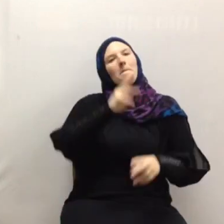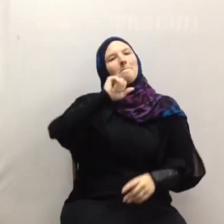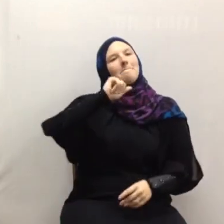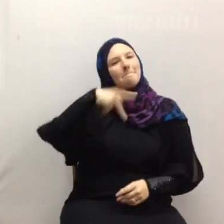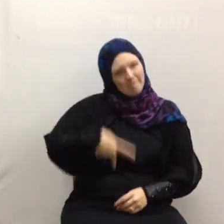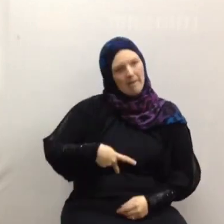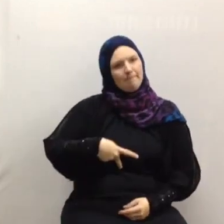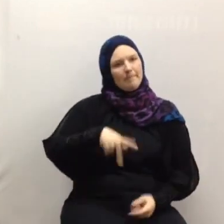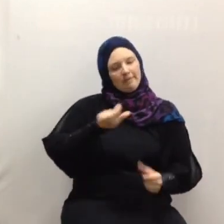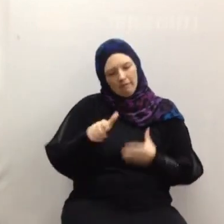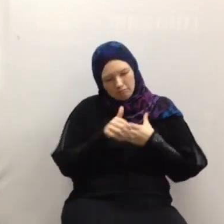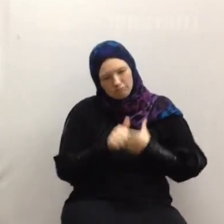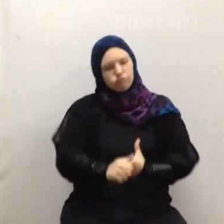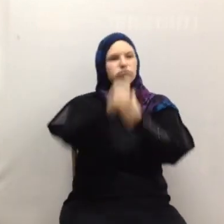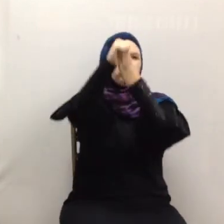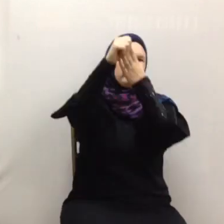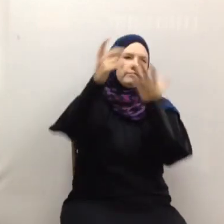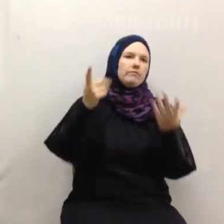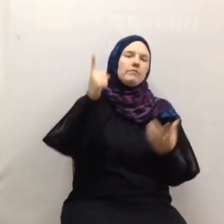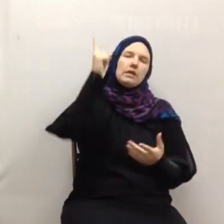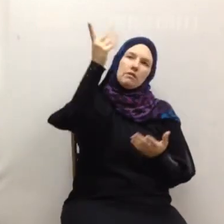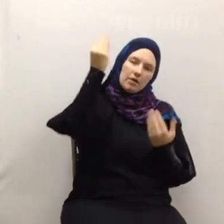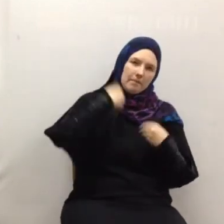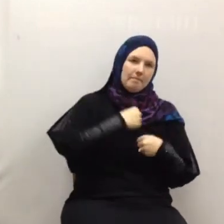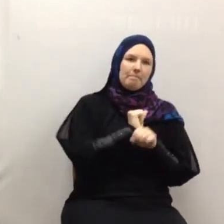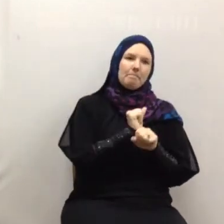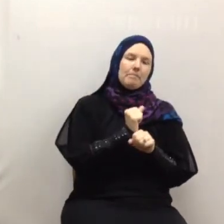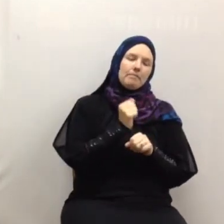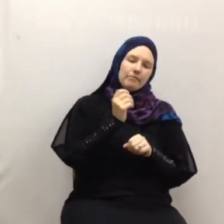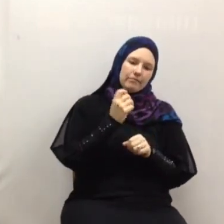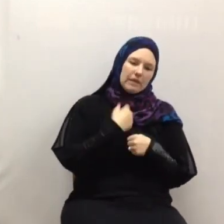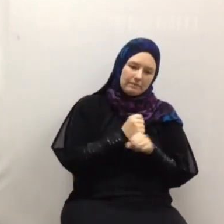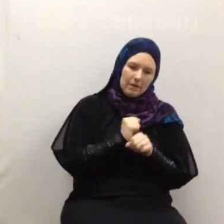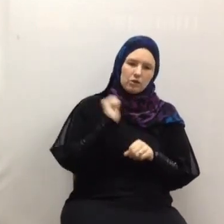May Allah subhanahu wa ta'ala make us all among the people of paradise.